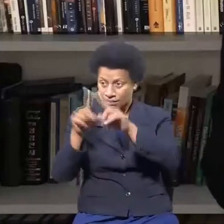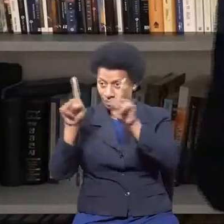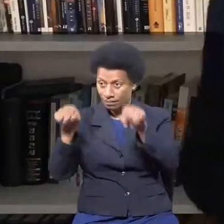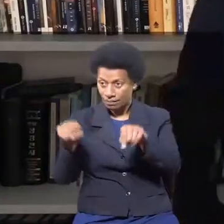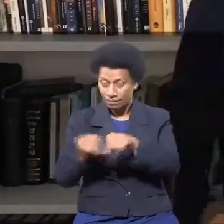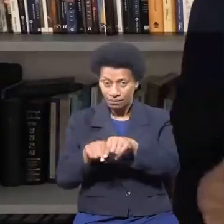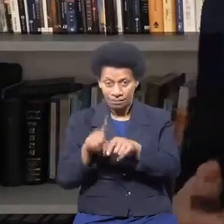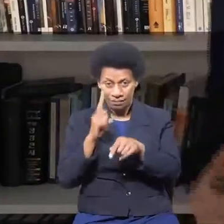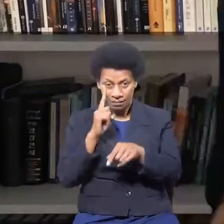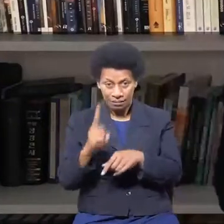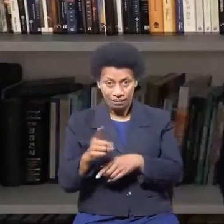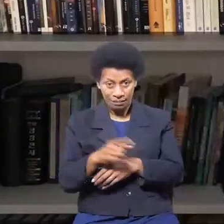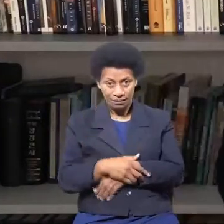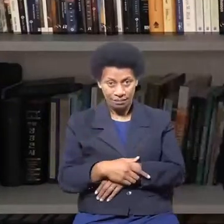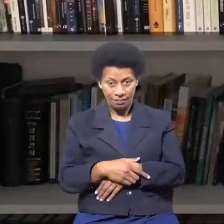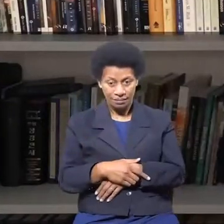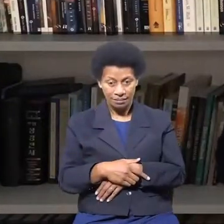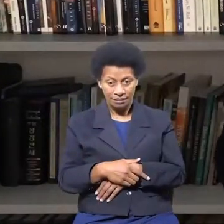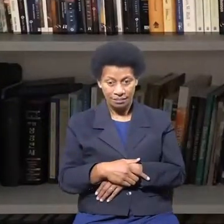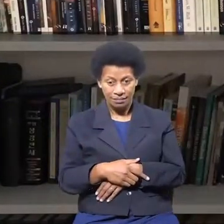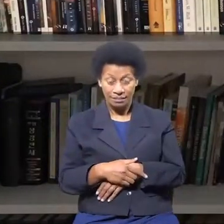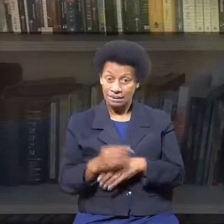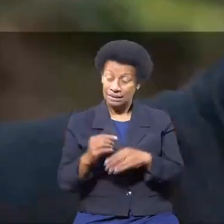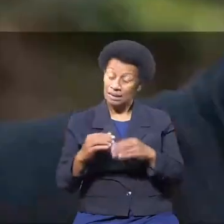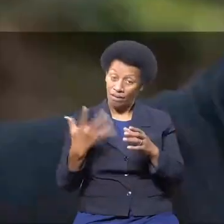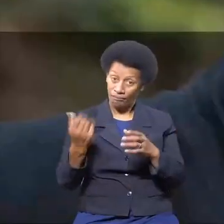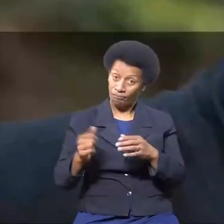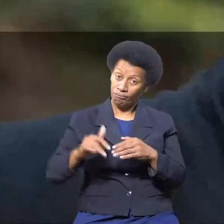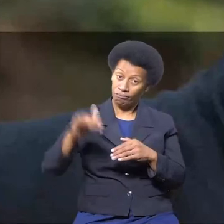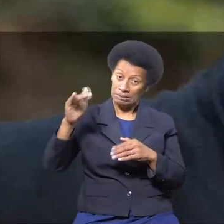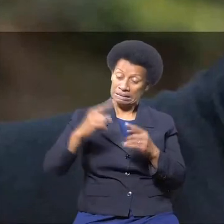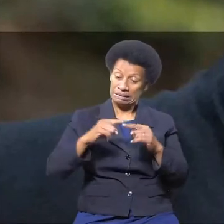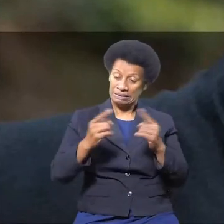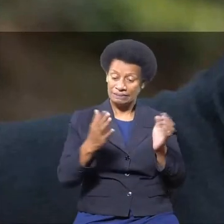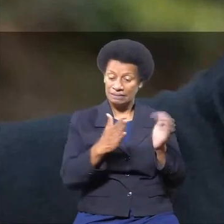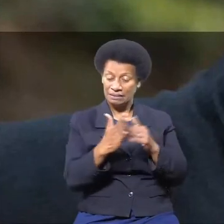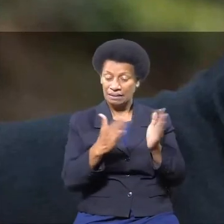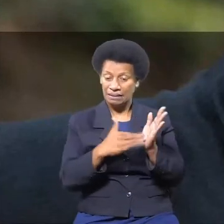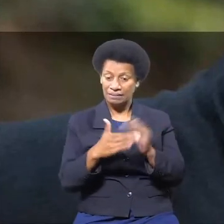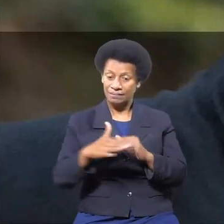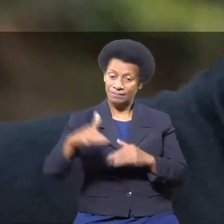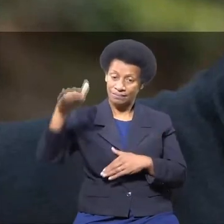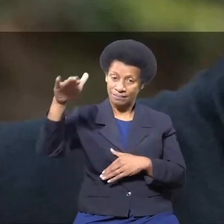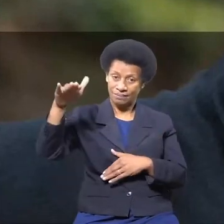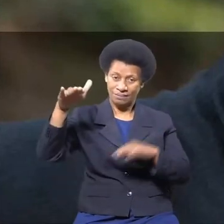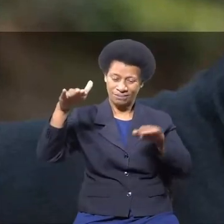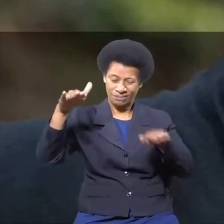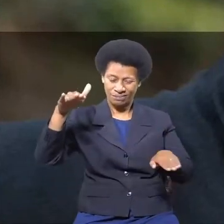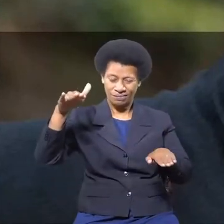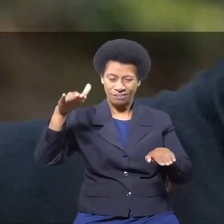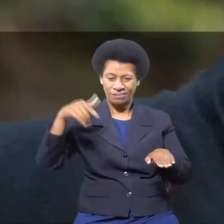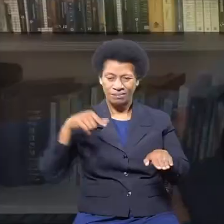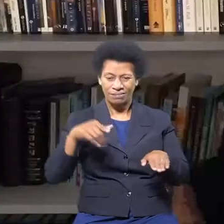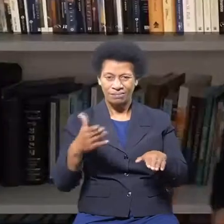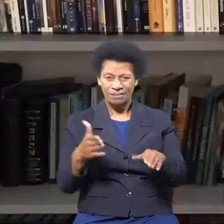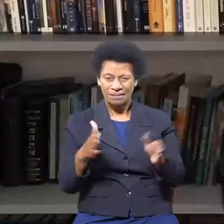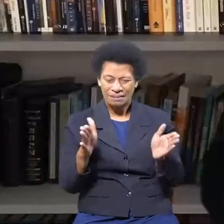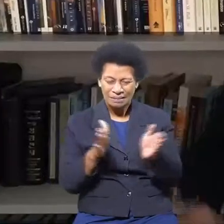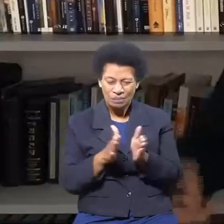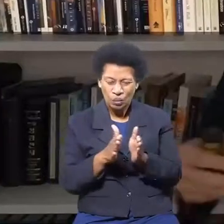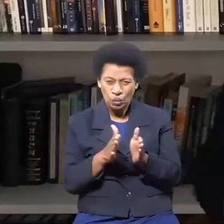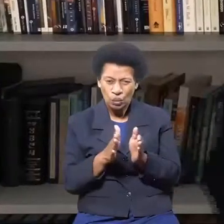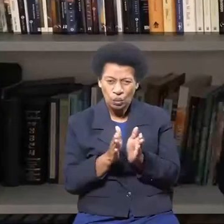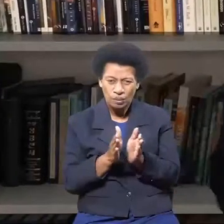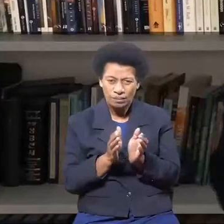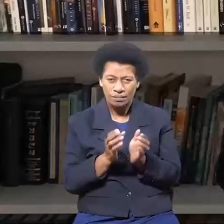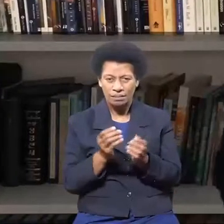see on the screen, they're not the only dogs in existence. There's much bigger dogs like Doberman. You have German Shepherds. You have